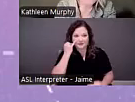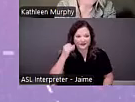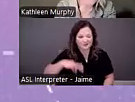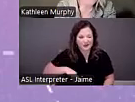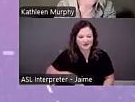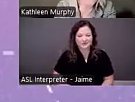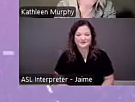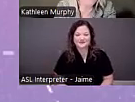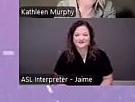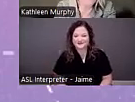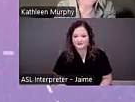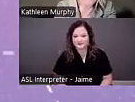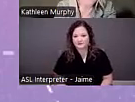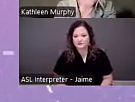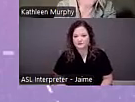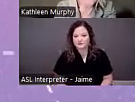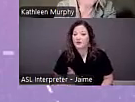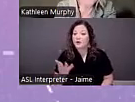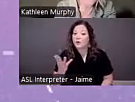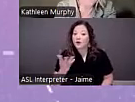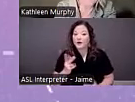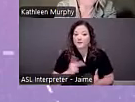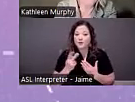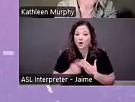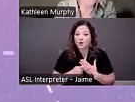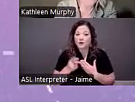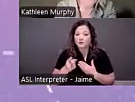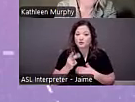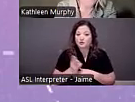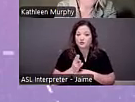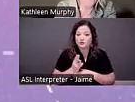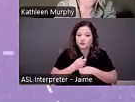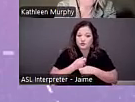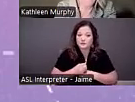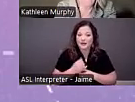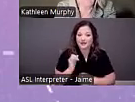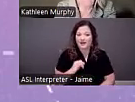And so what program did you use to make it? What software?